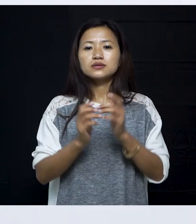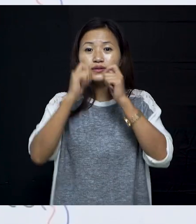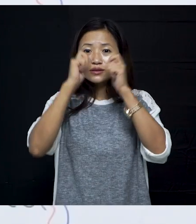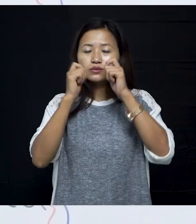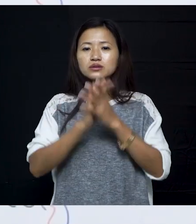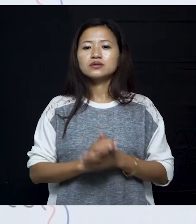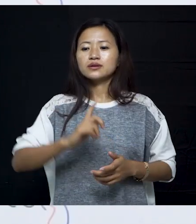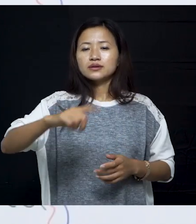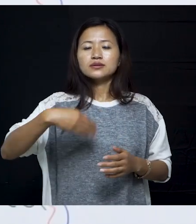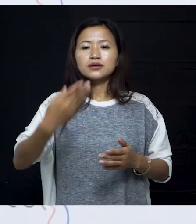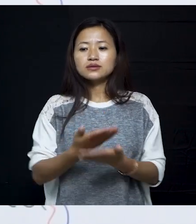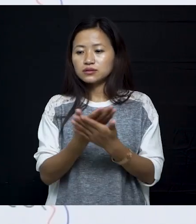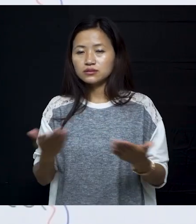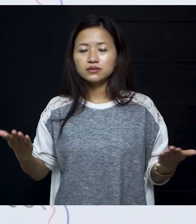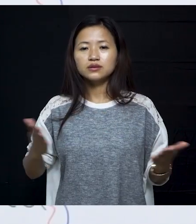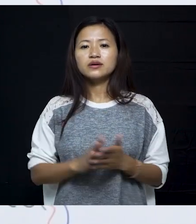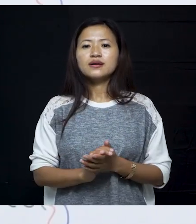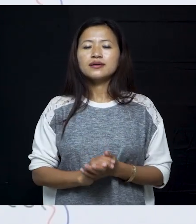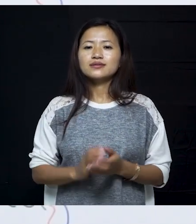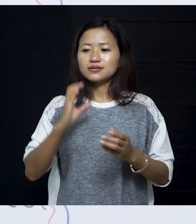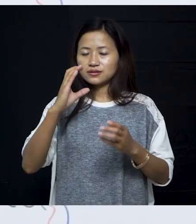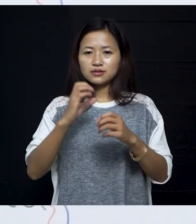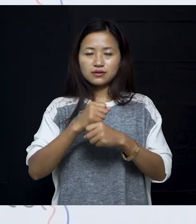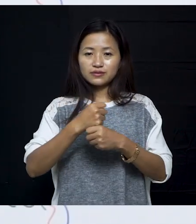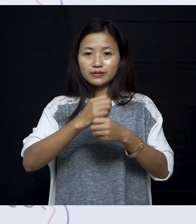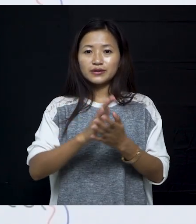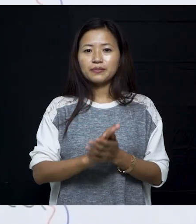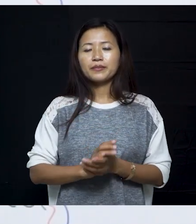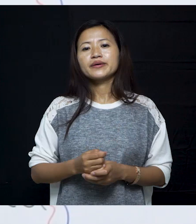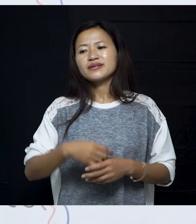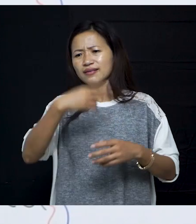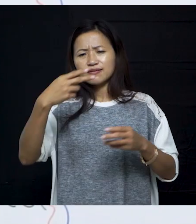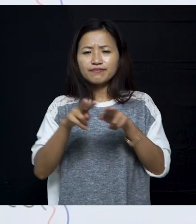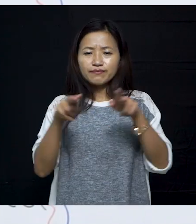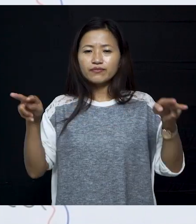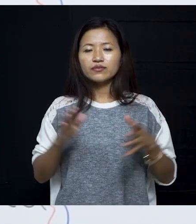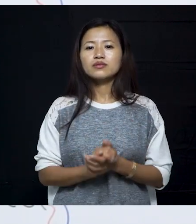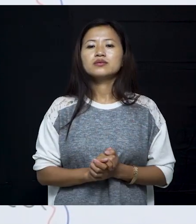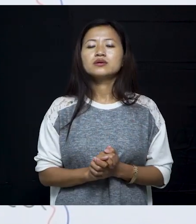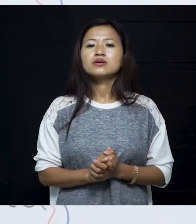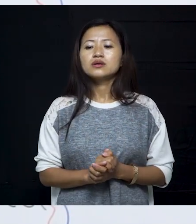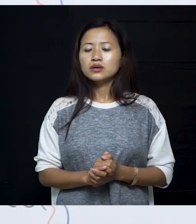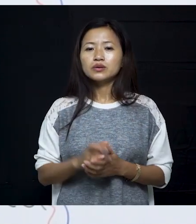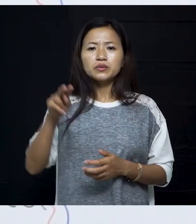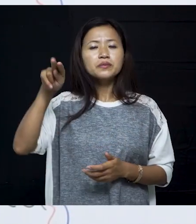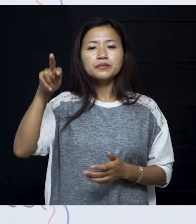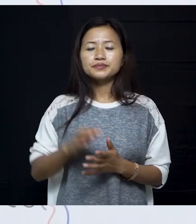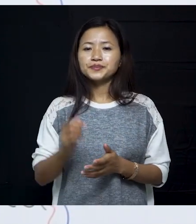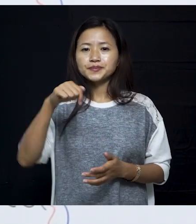now, the next thing that we have here is creativity. Under creativity, what do we mean? We mean